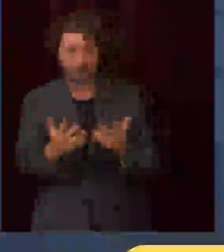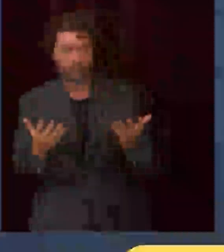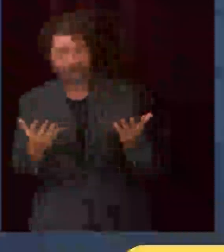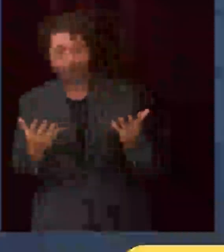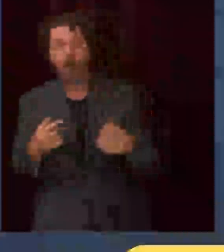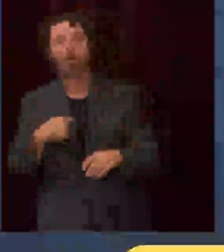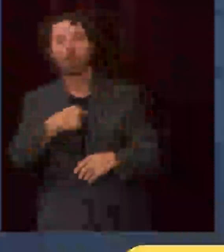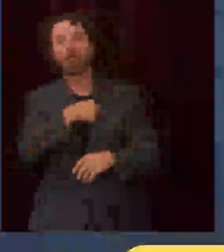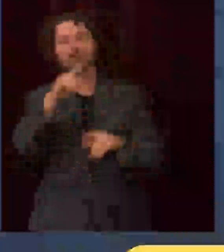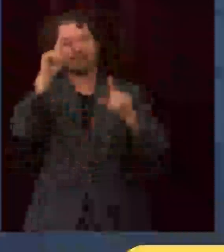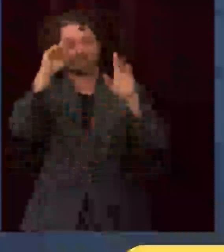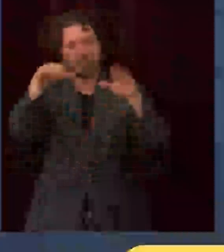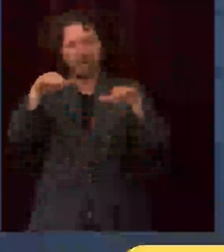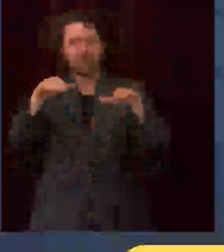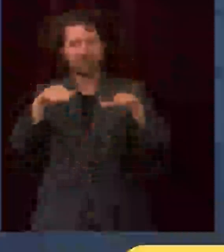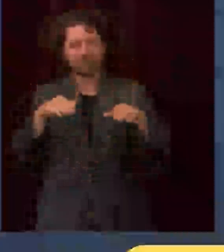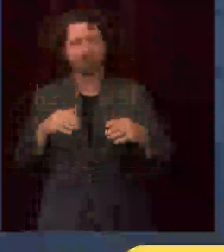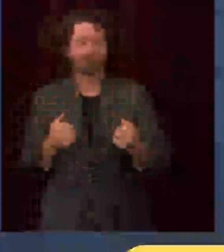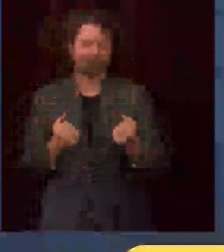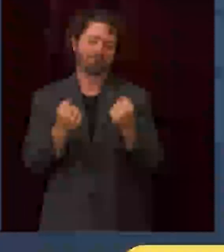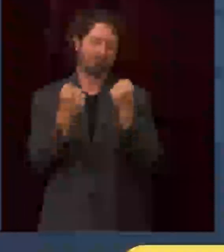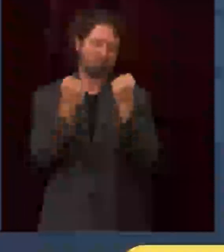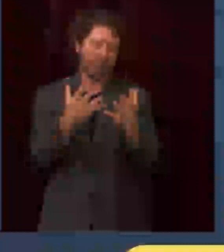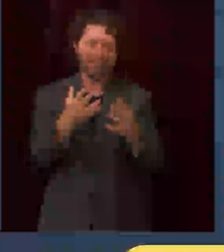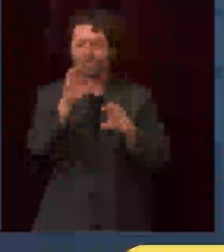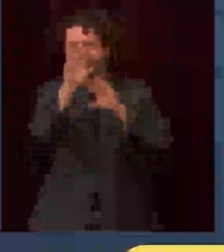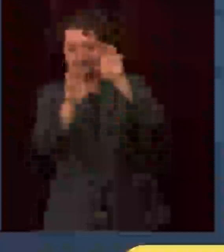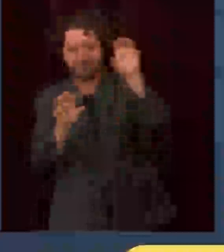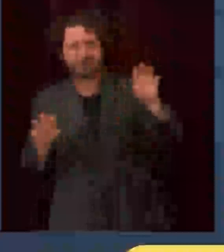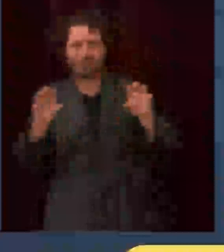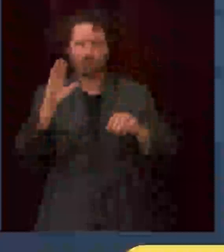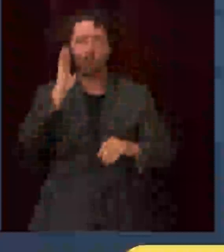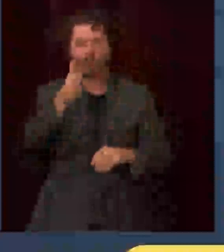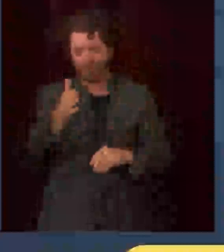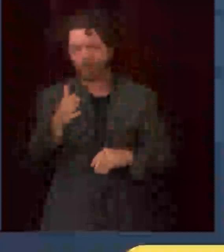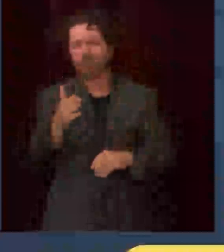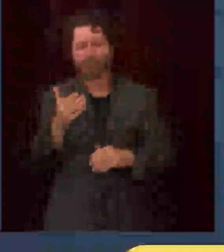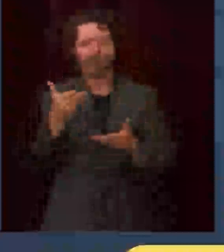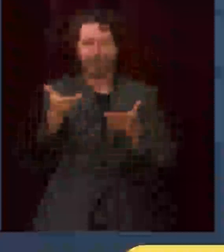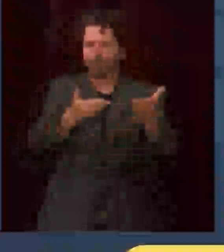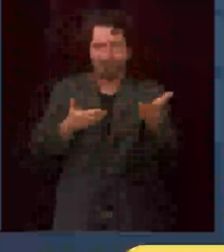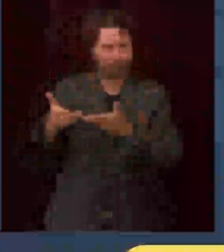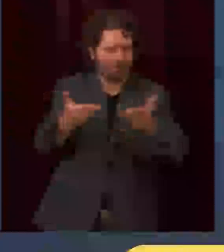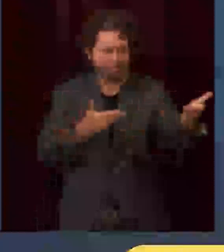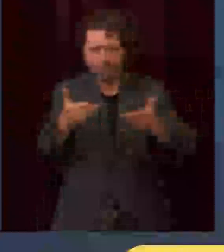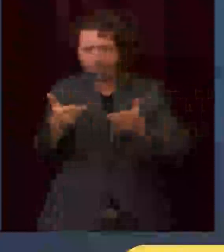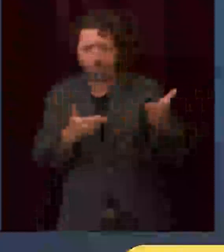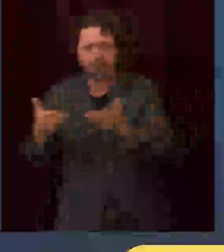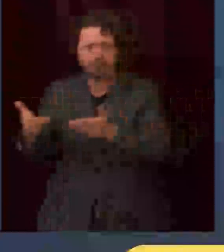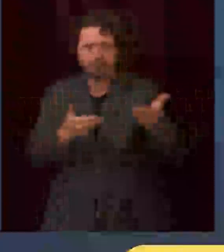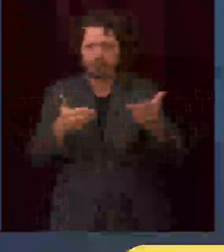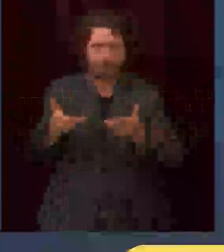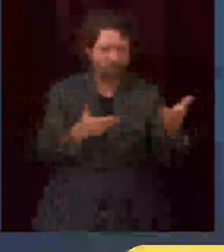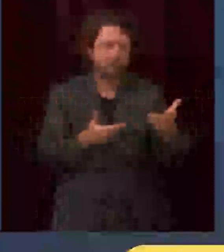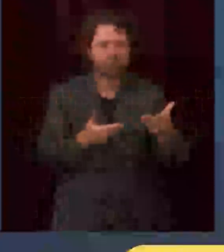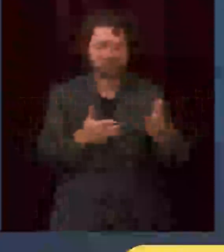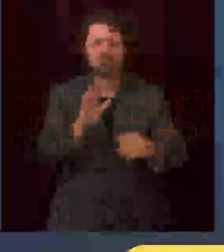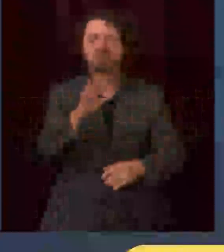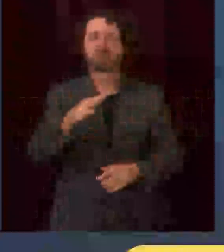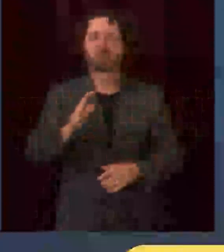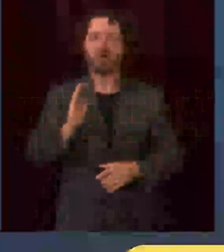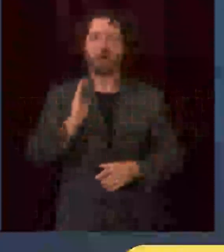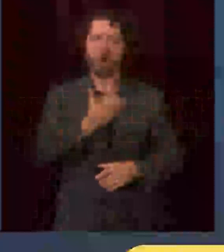We want to thoroughly evaluate those. We want to have conversations with the local health departments. Again, we may have questions about